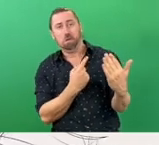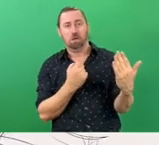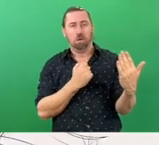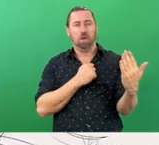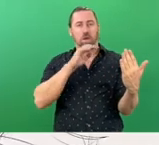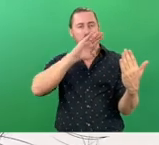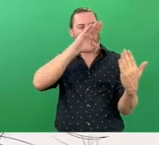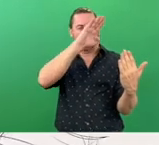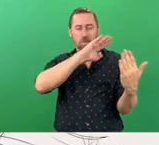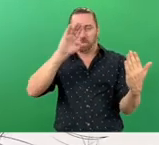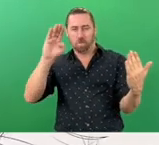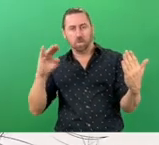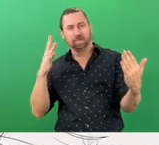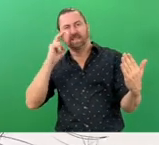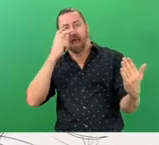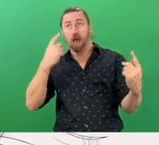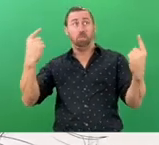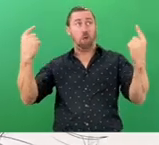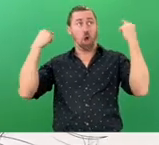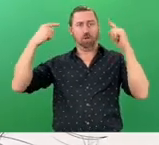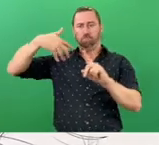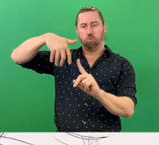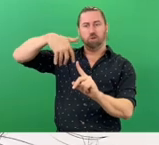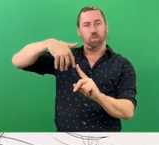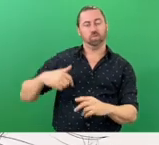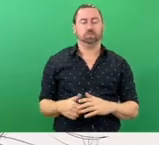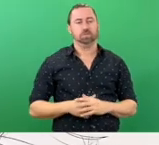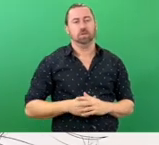me and goes down there too.